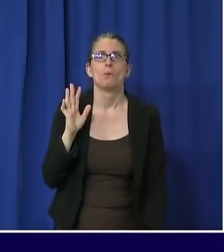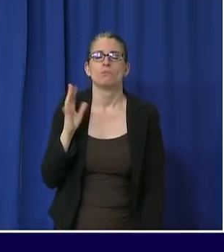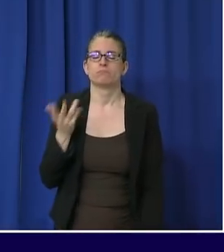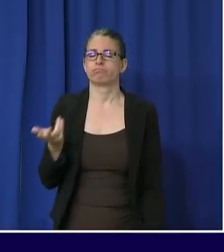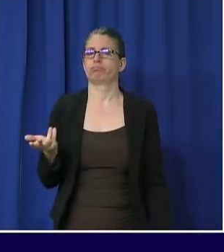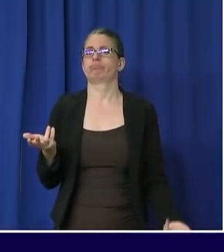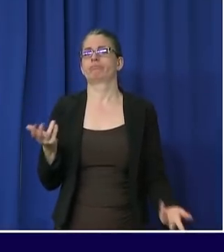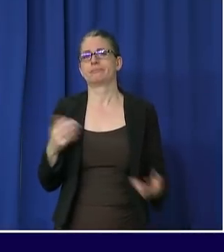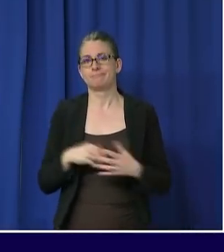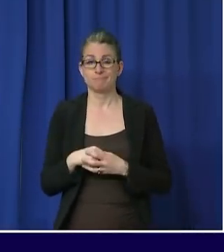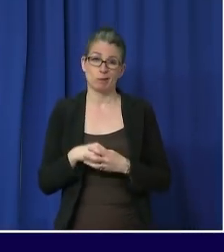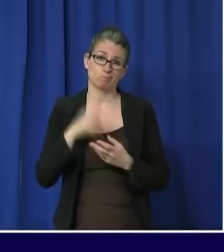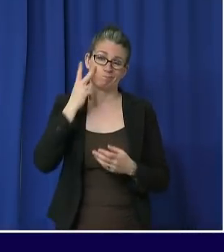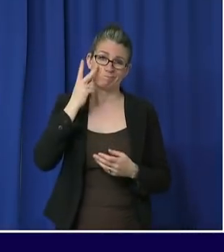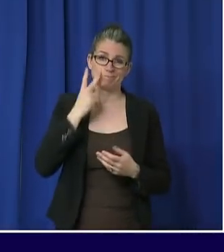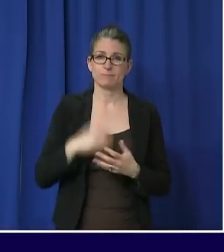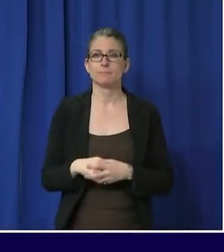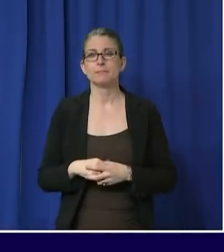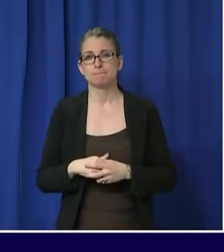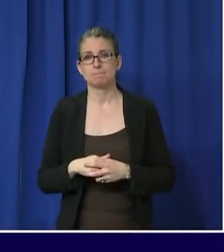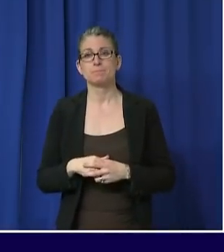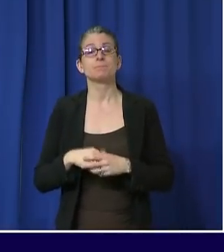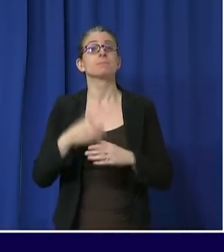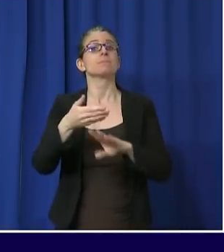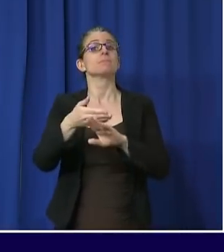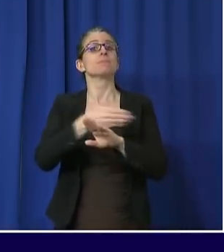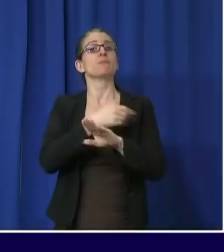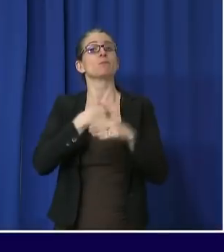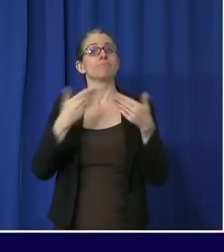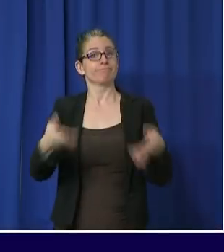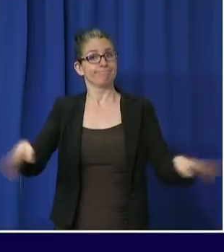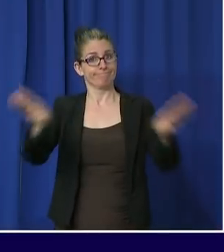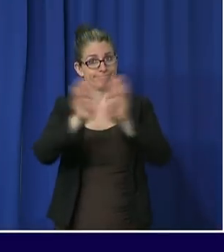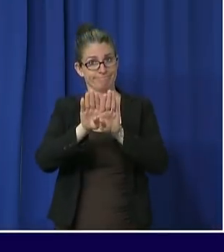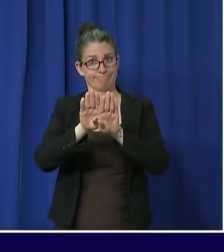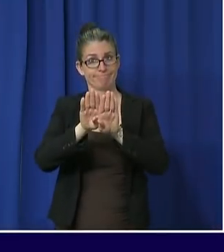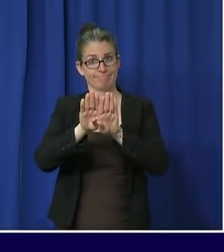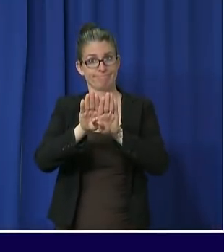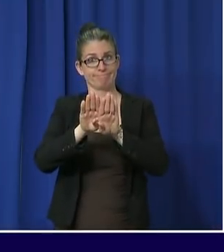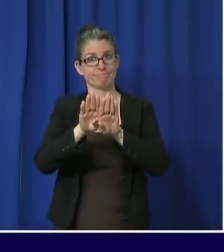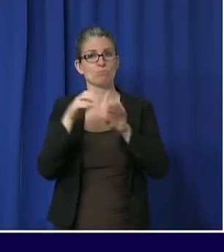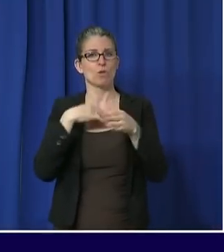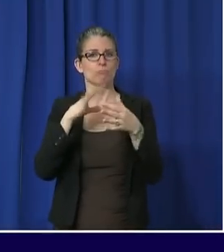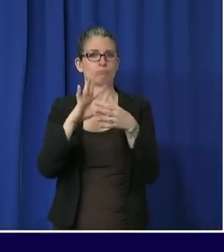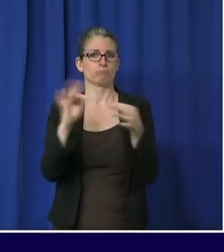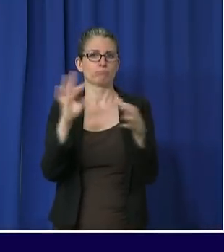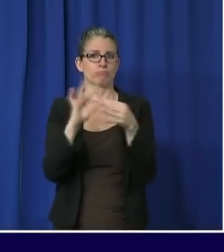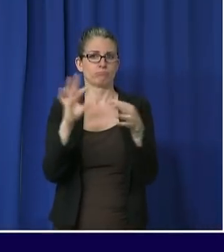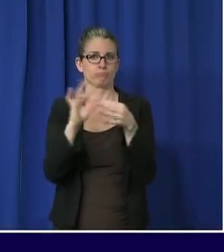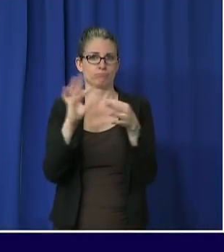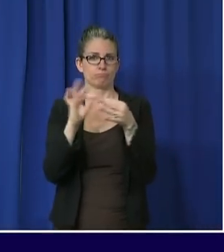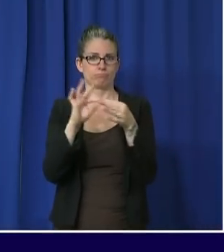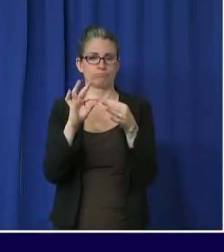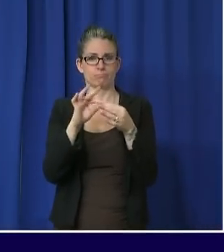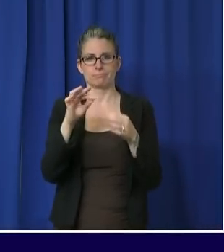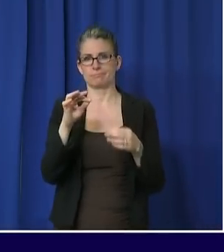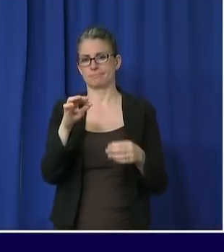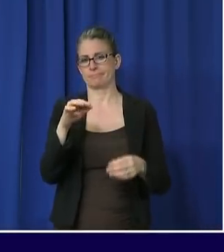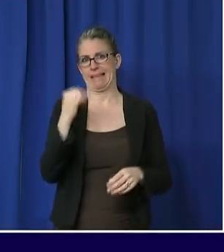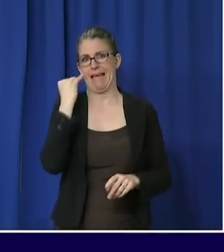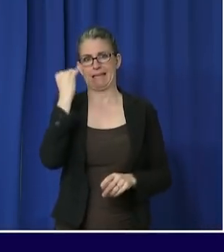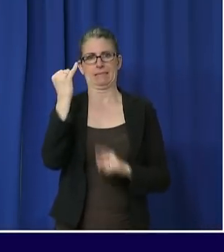earlier, which is, again, something that I've been thinking a lot about, in the ways in which